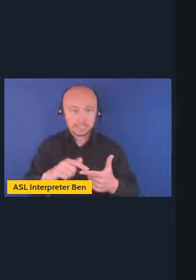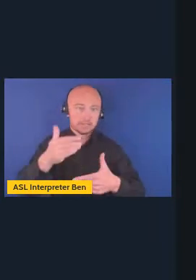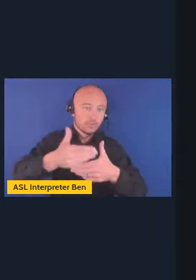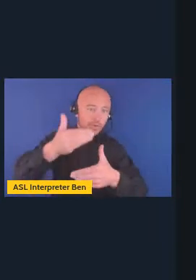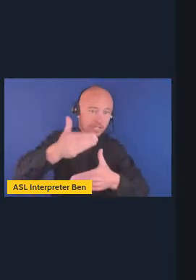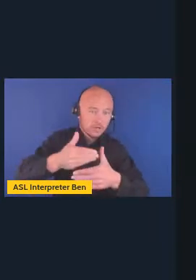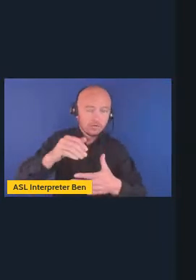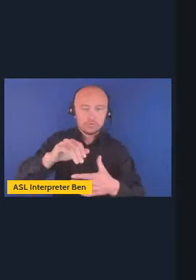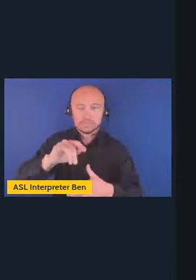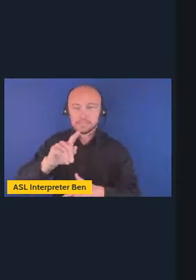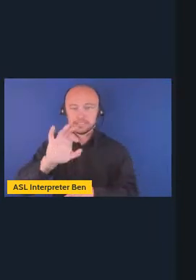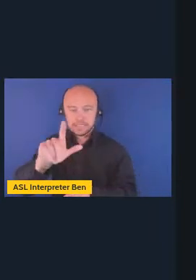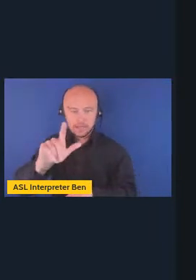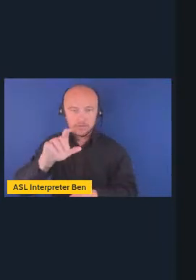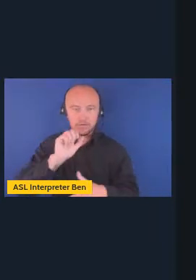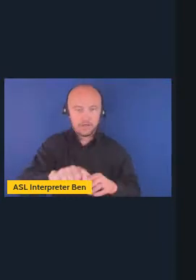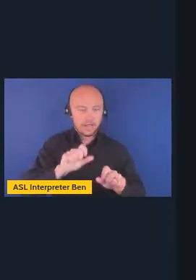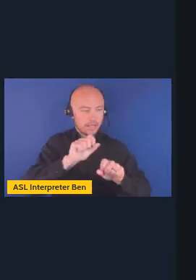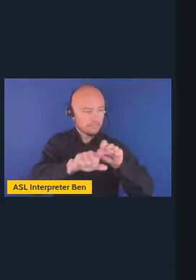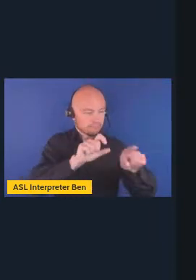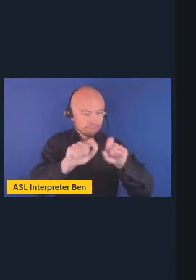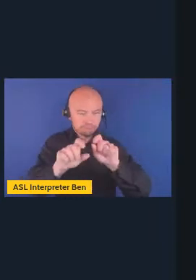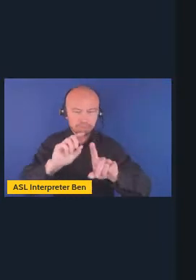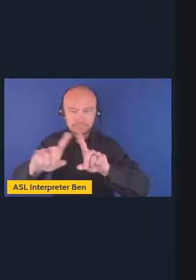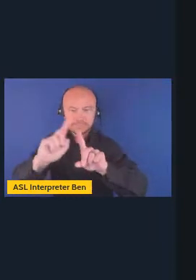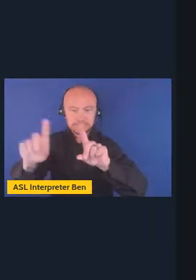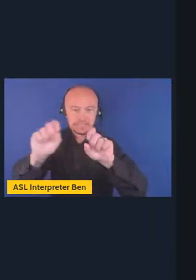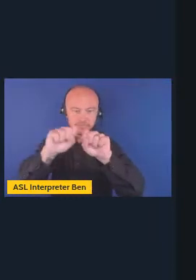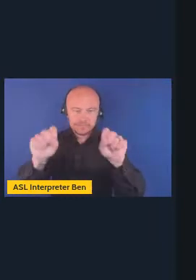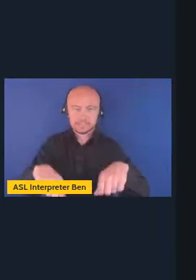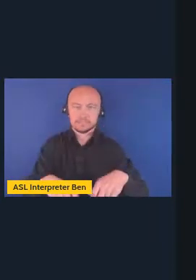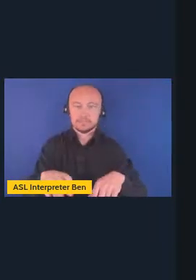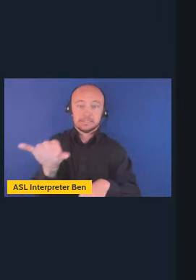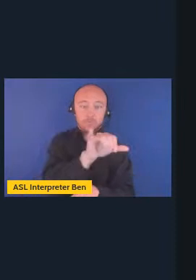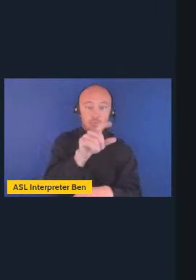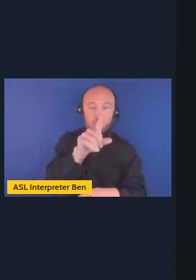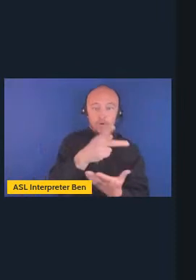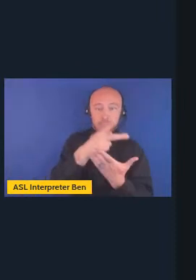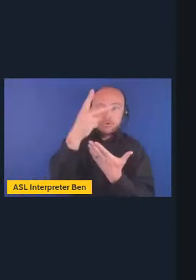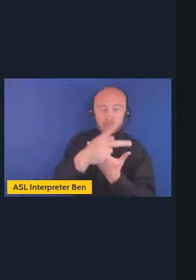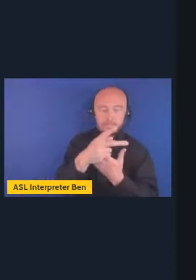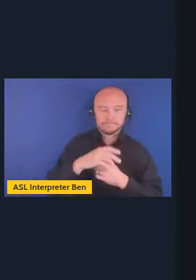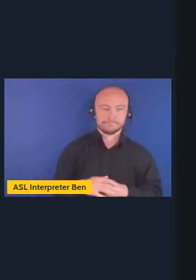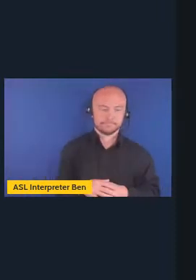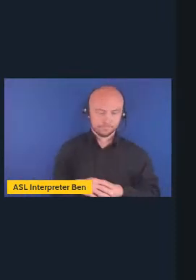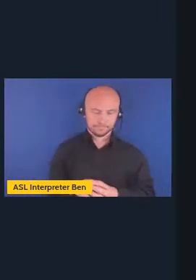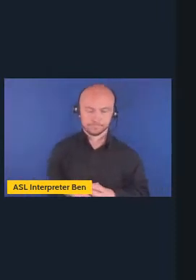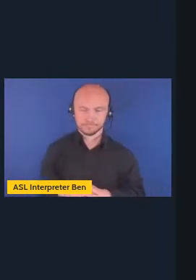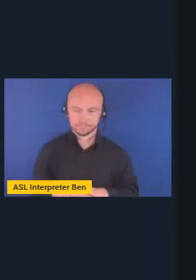Intel. So basically, I can compile it to different types of machine. The same program compiled into different type of machine.